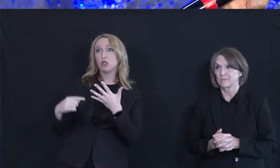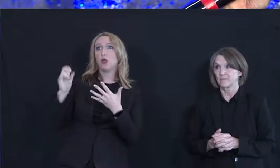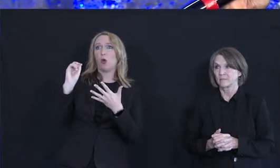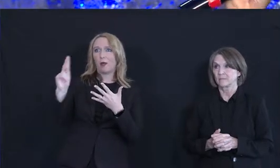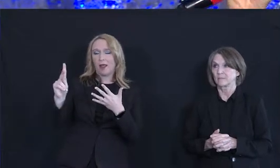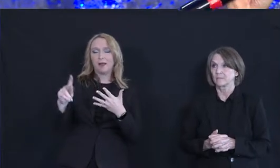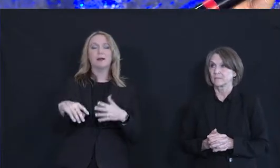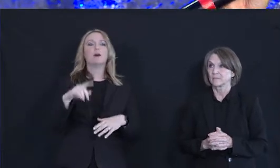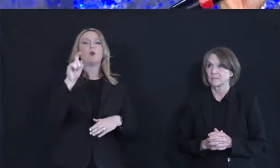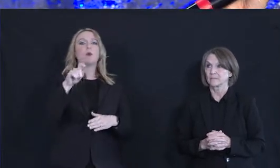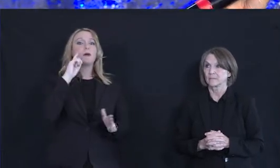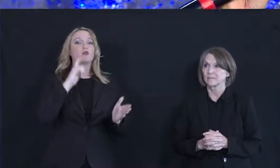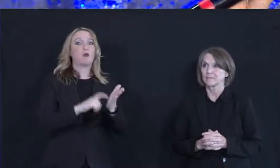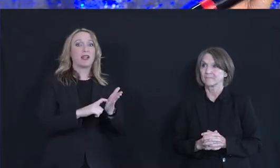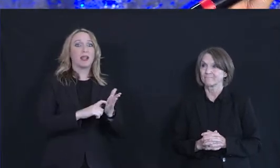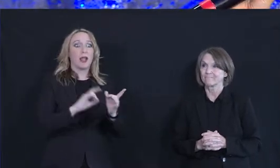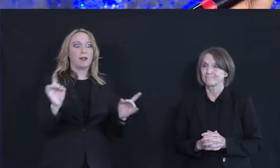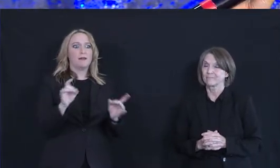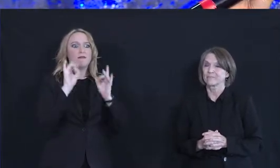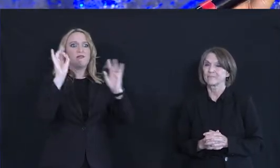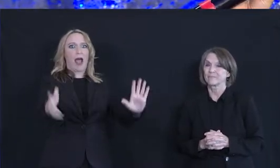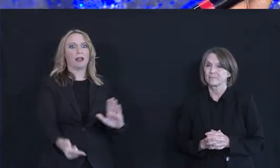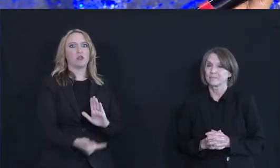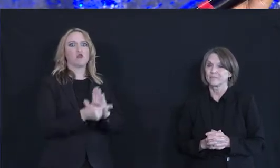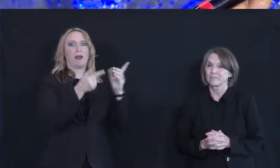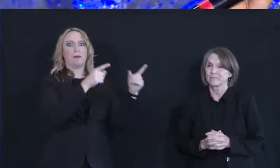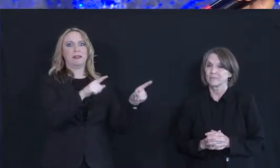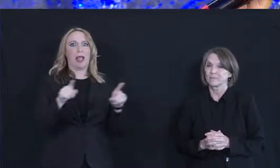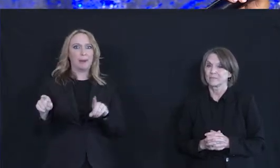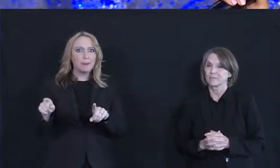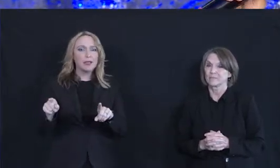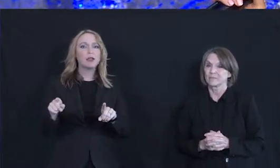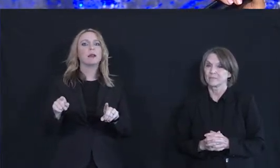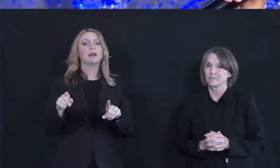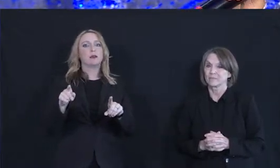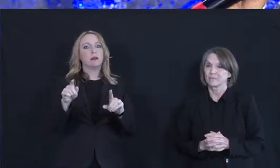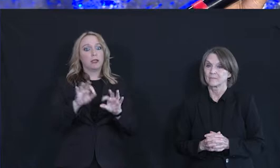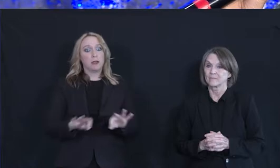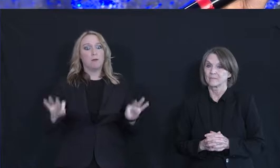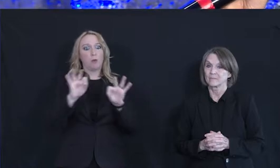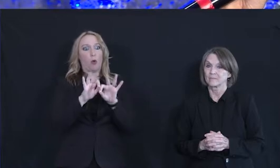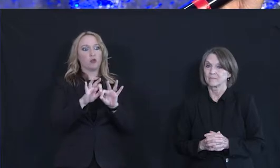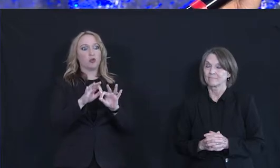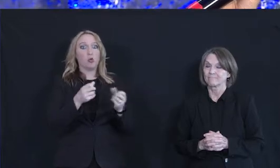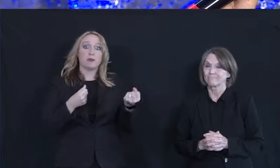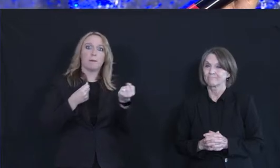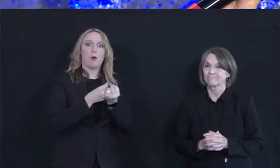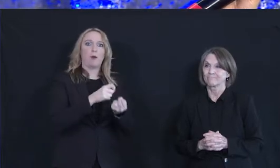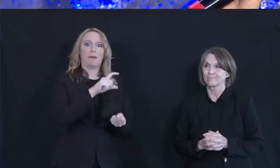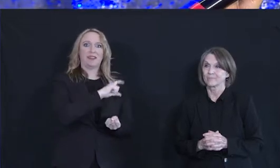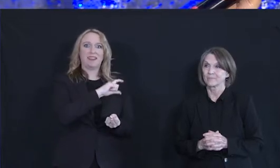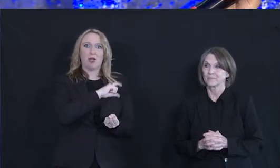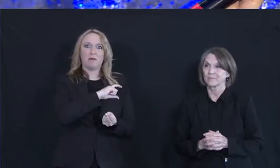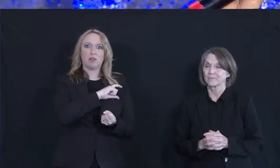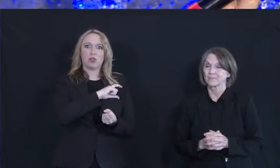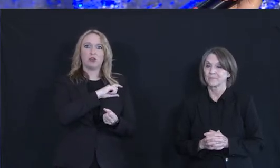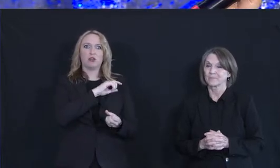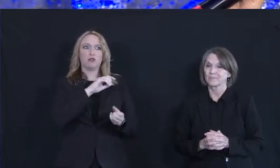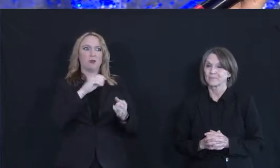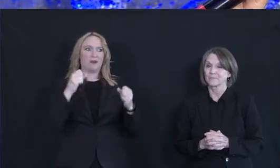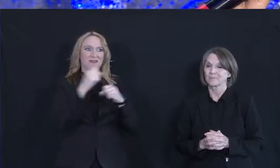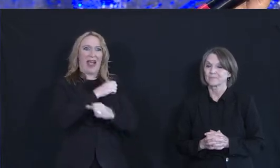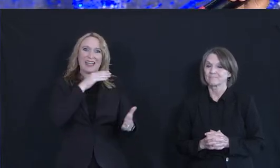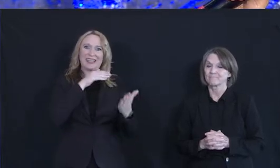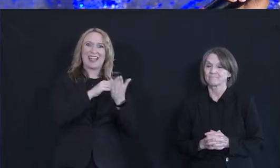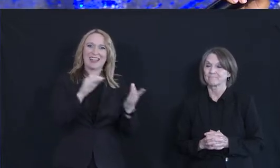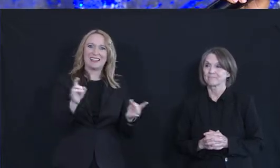rise in violent crime you have to focus those resources to help our officers fight violent crime and I think we're doing that in Fort Worth and I do think you'll